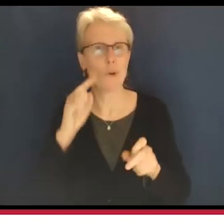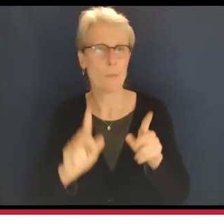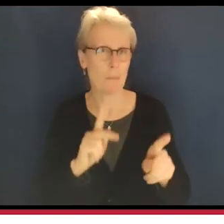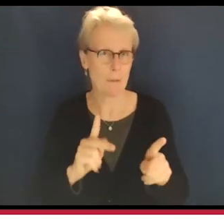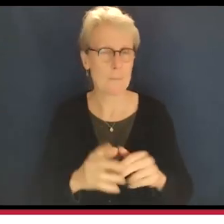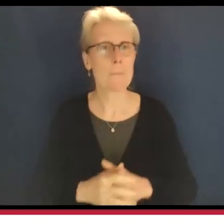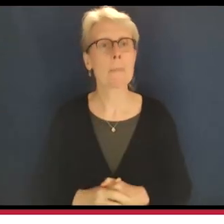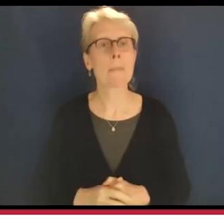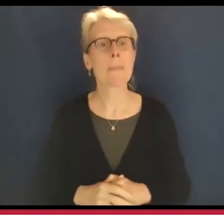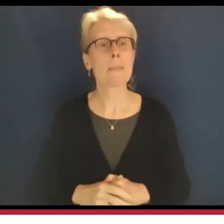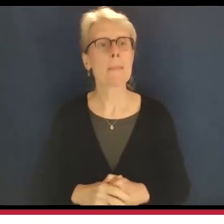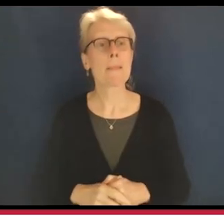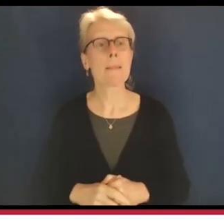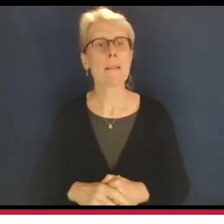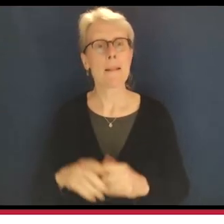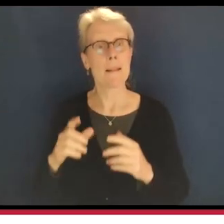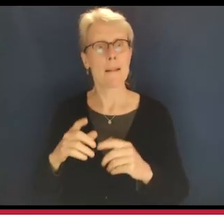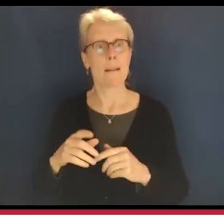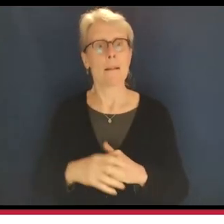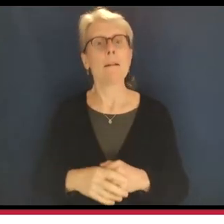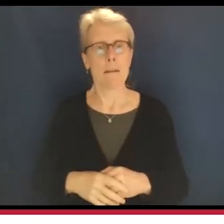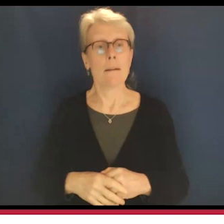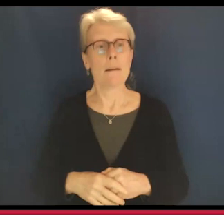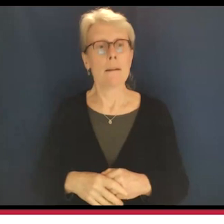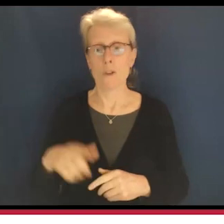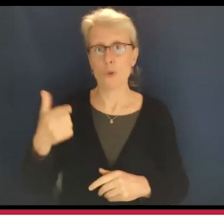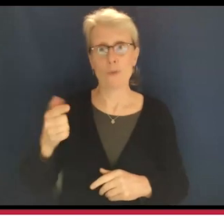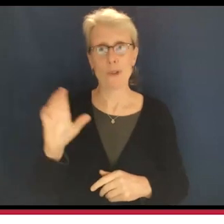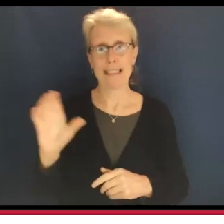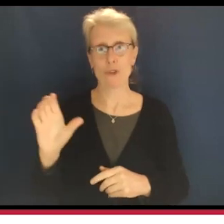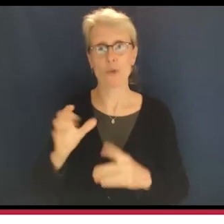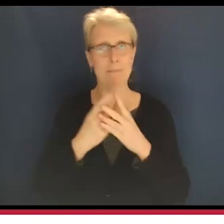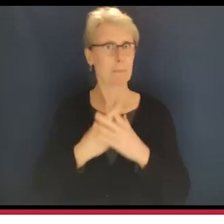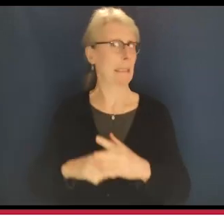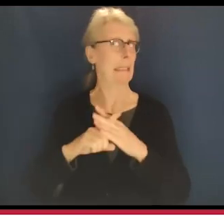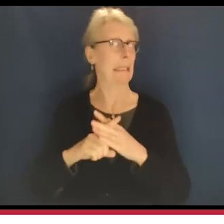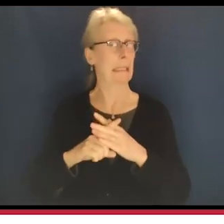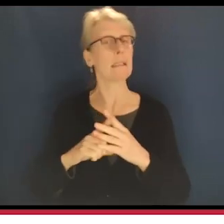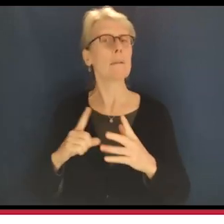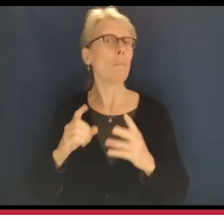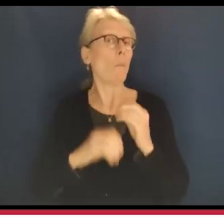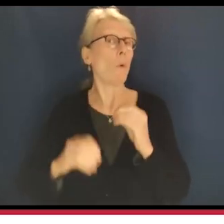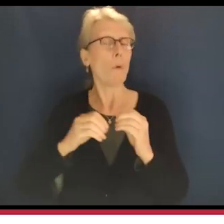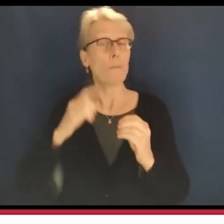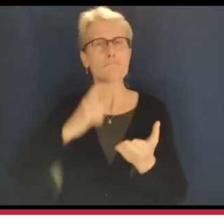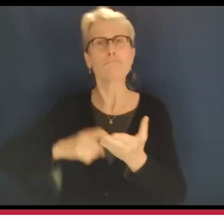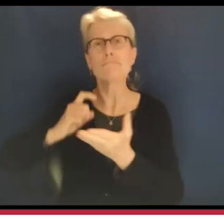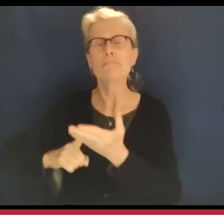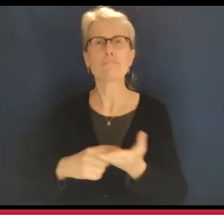In the beginning of this century, this became a fashionable thing to do